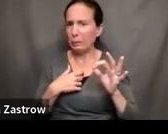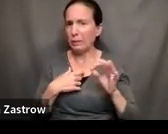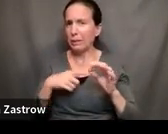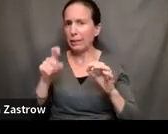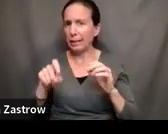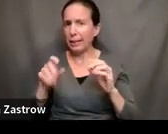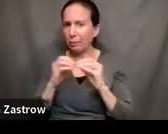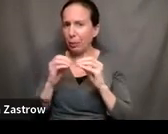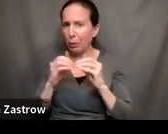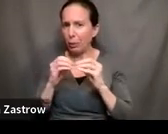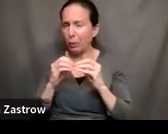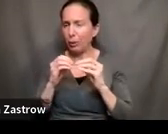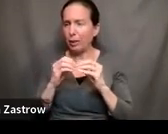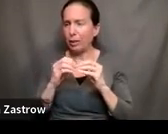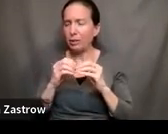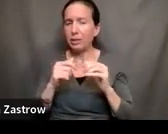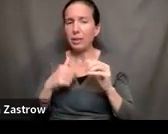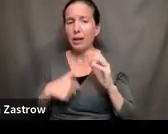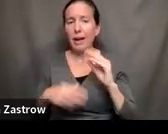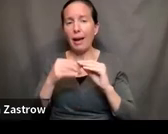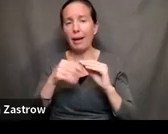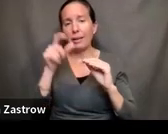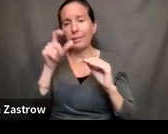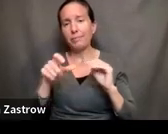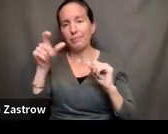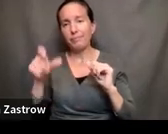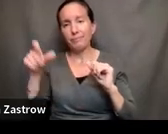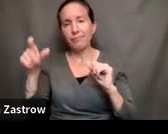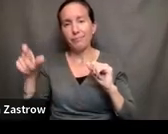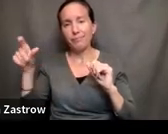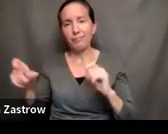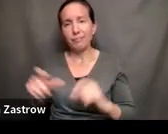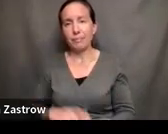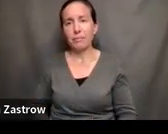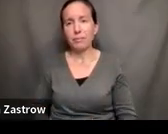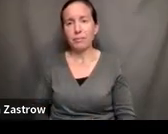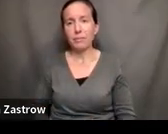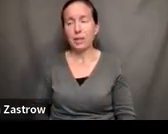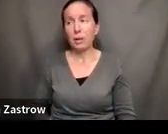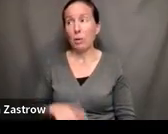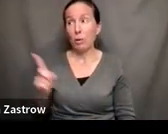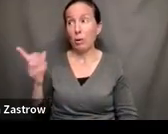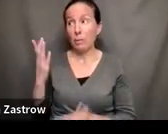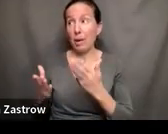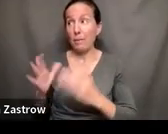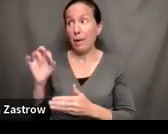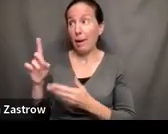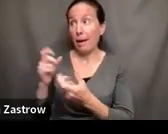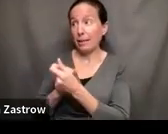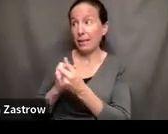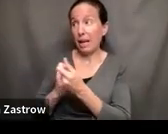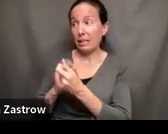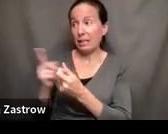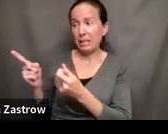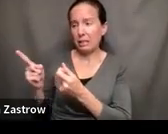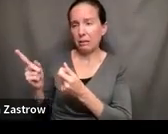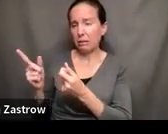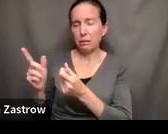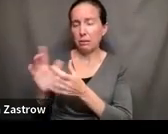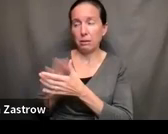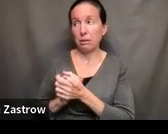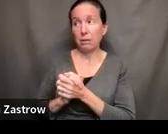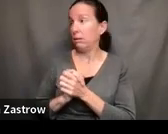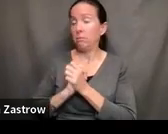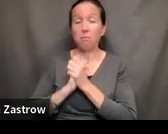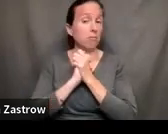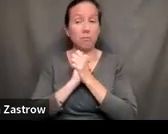know. Or my ed techs are not understanding this at all. Maybe I can change it in a way